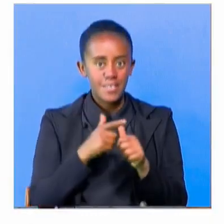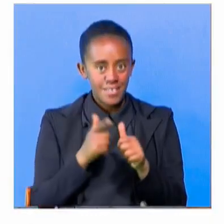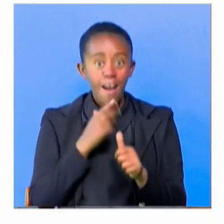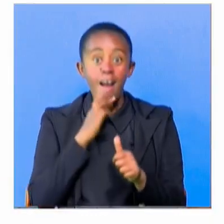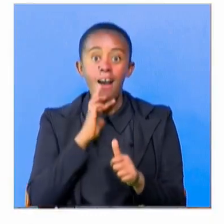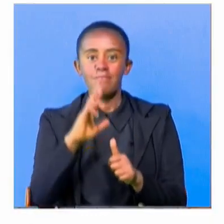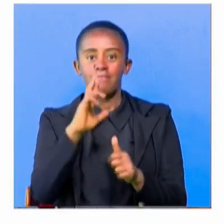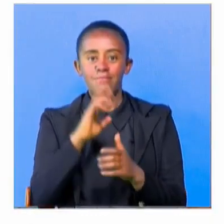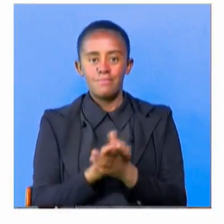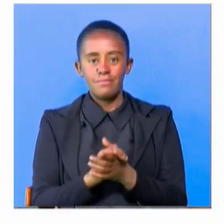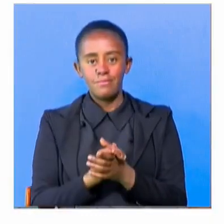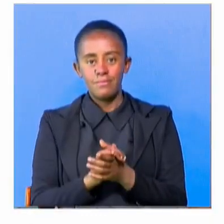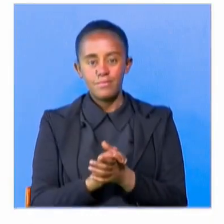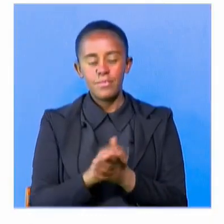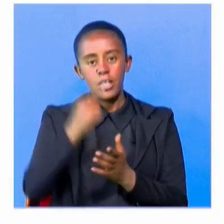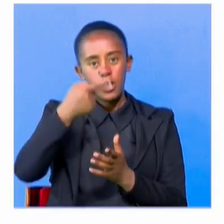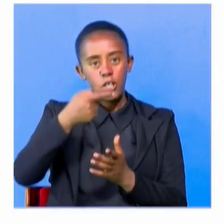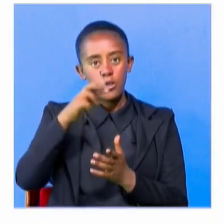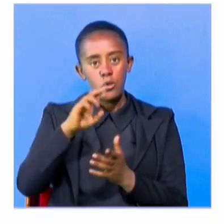grown